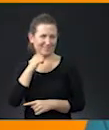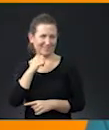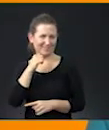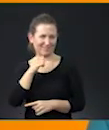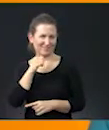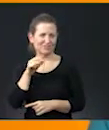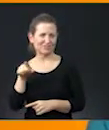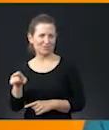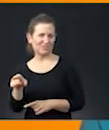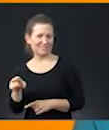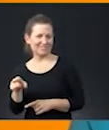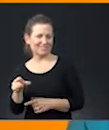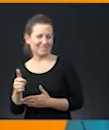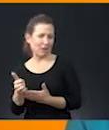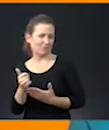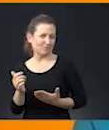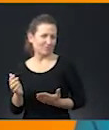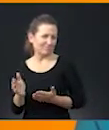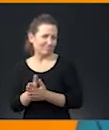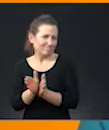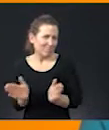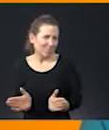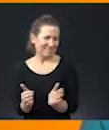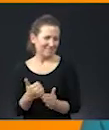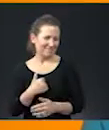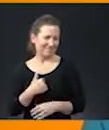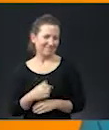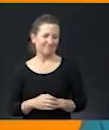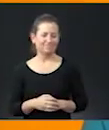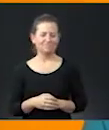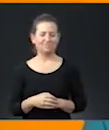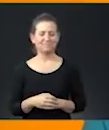another motivation. And then